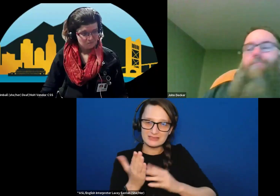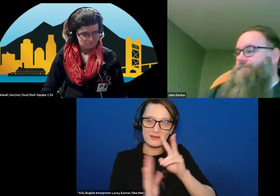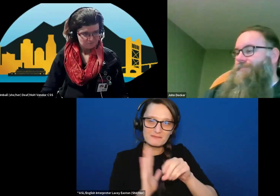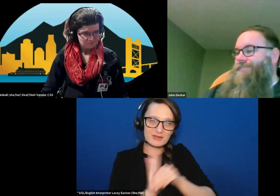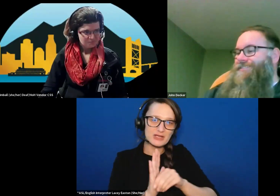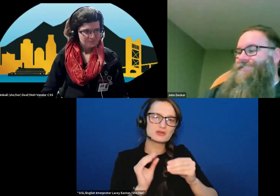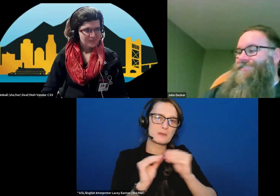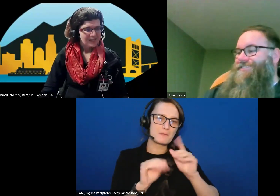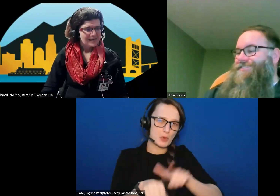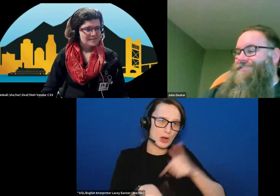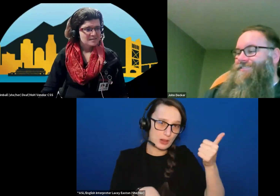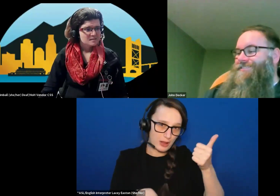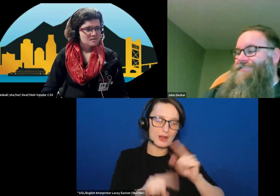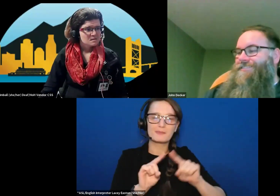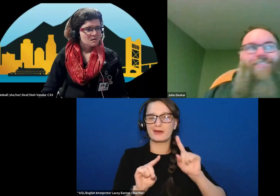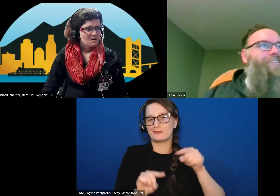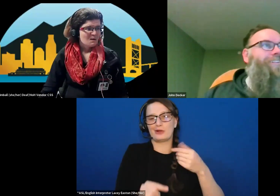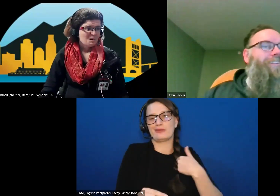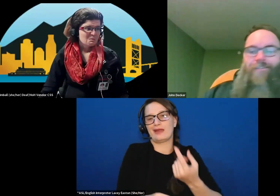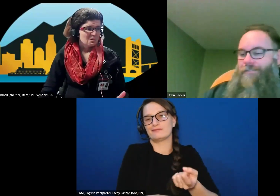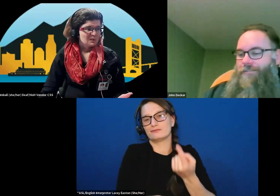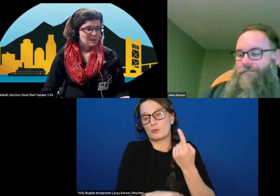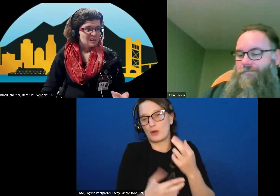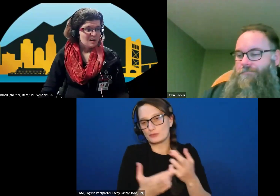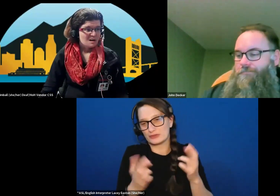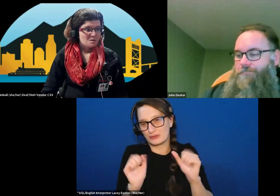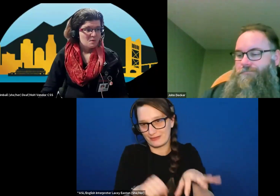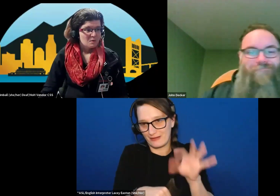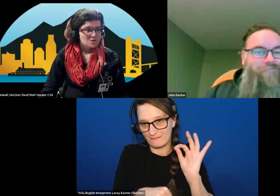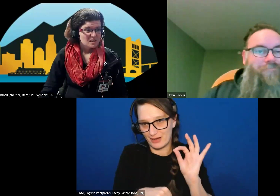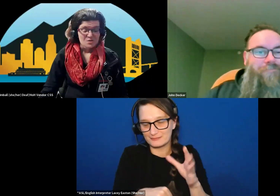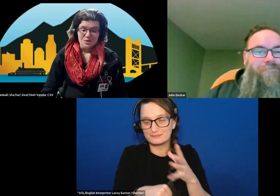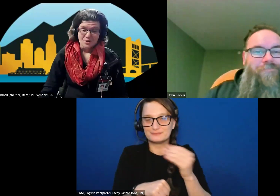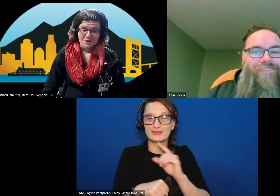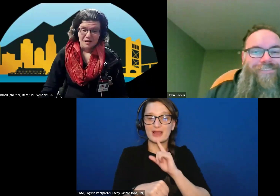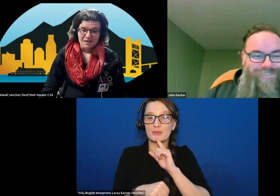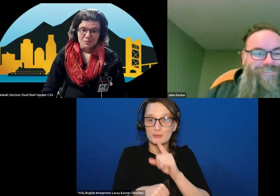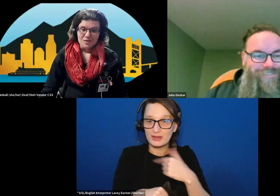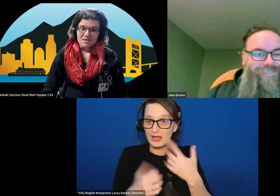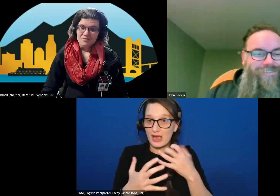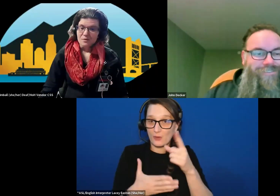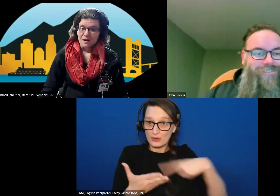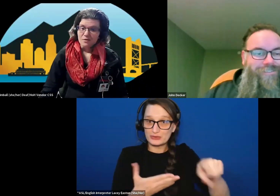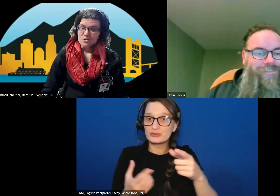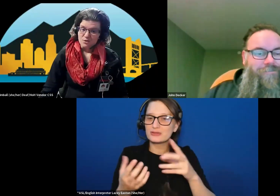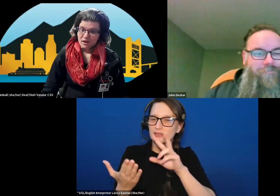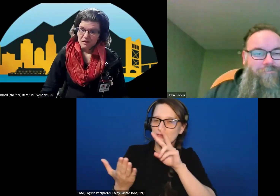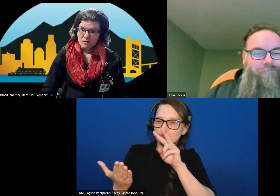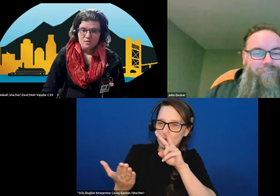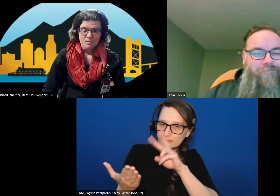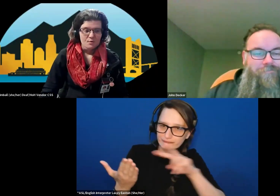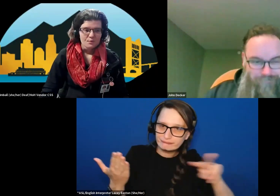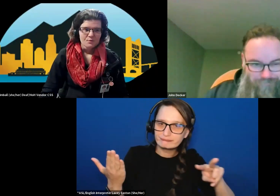find. And really, I want you guys to learn, and please give feedback on the